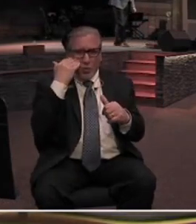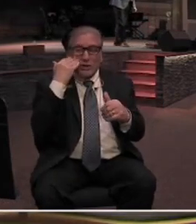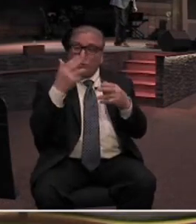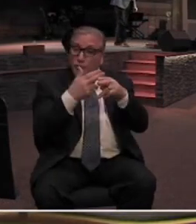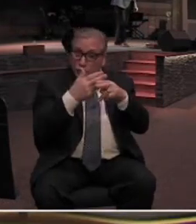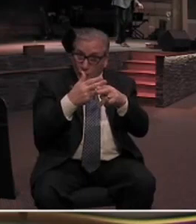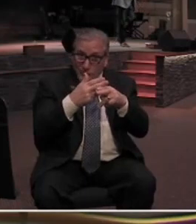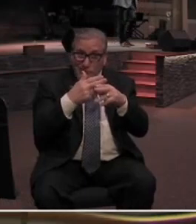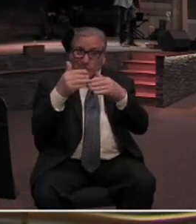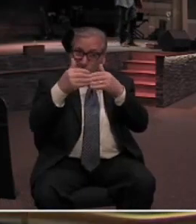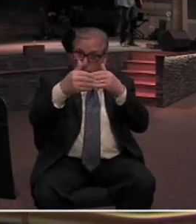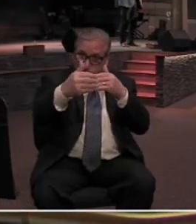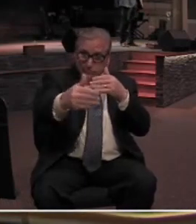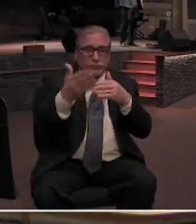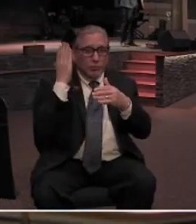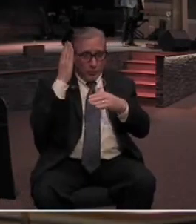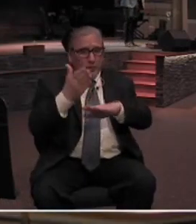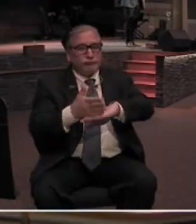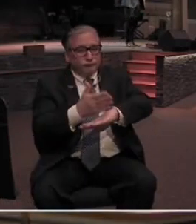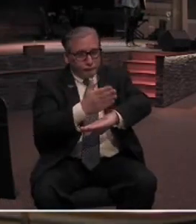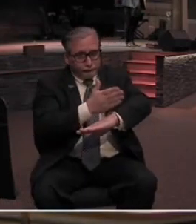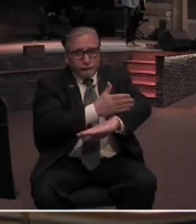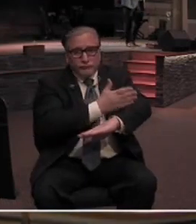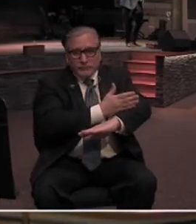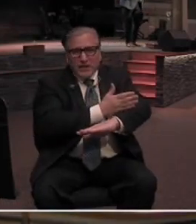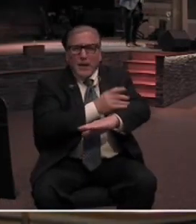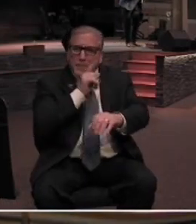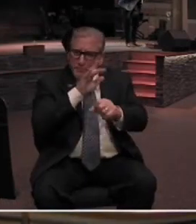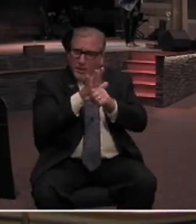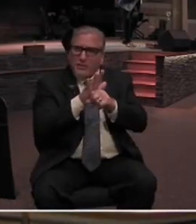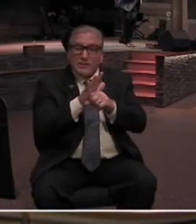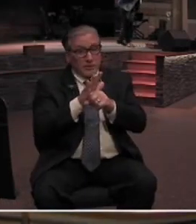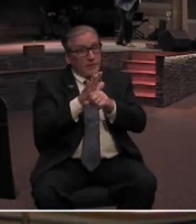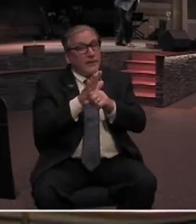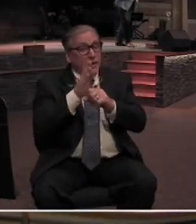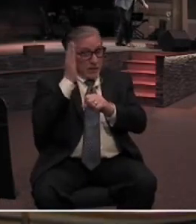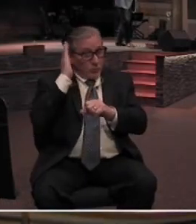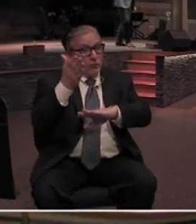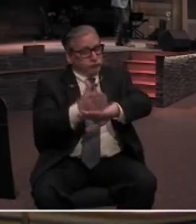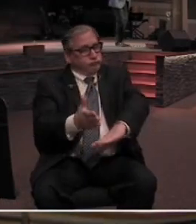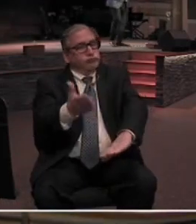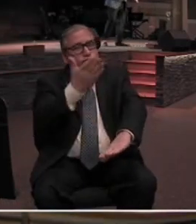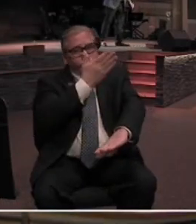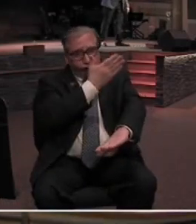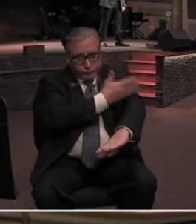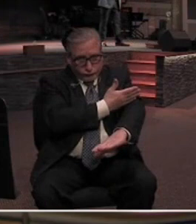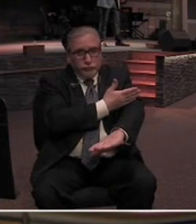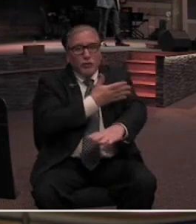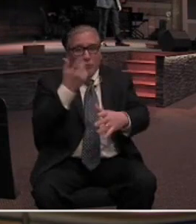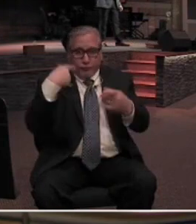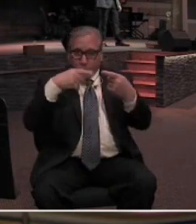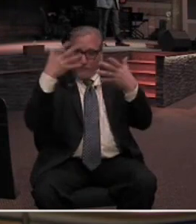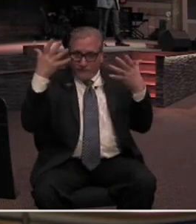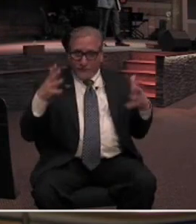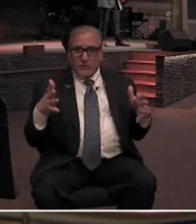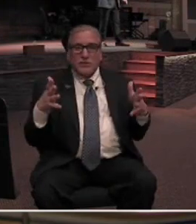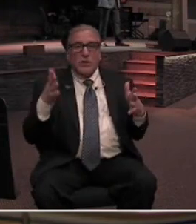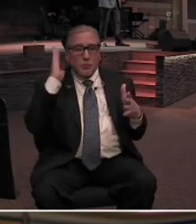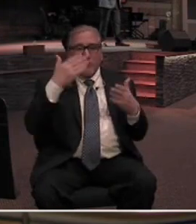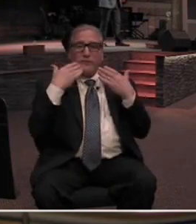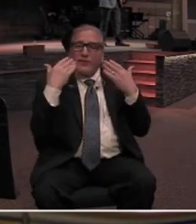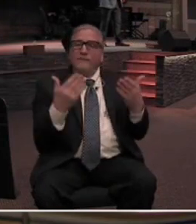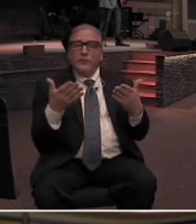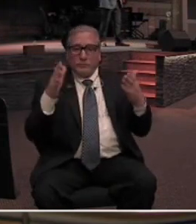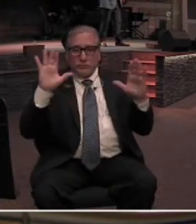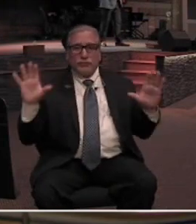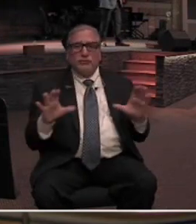getting better. They promised you it's going to be so much better. You're going to be so thankful you did this, but